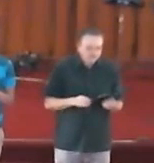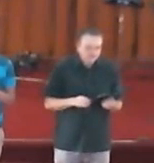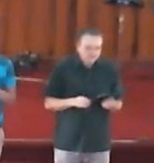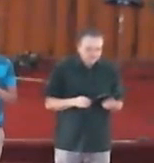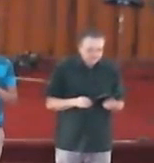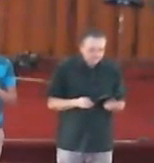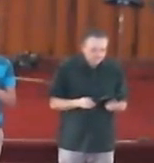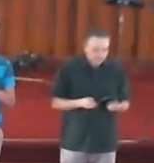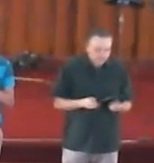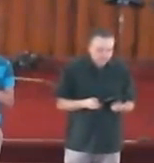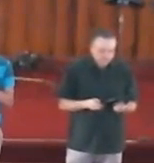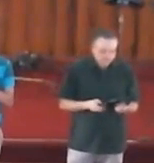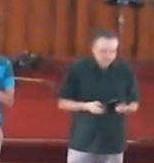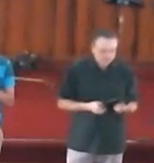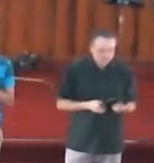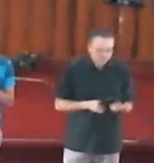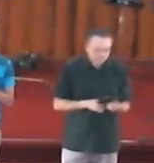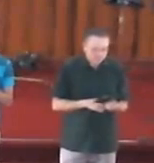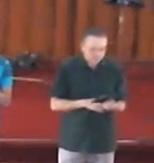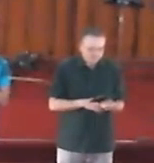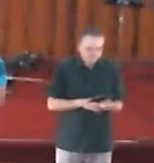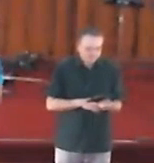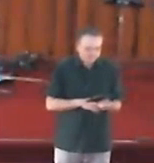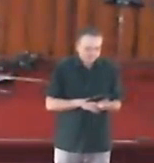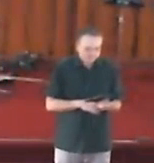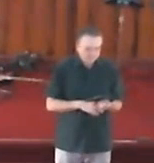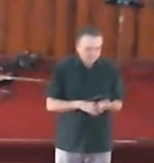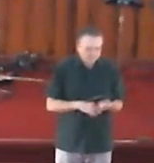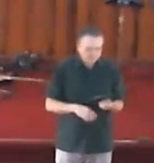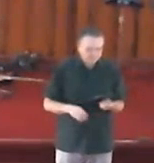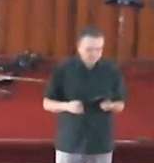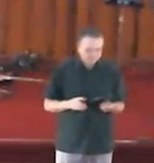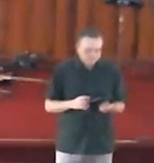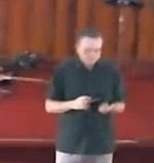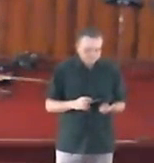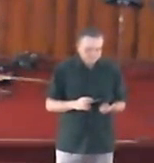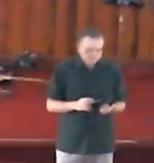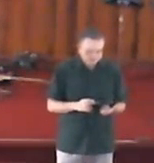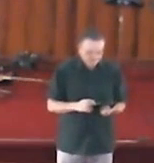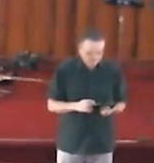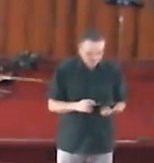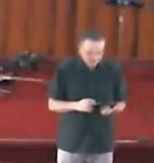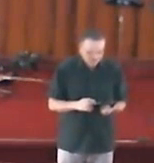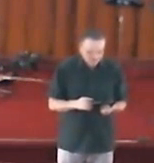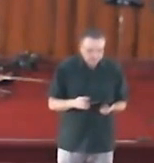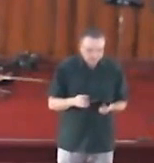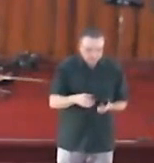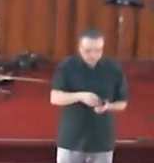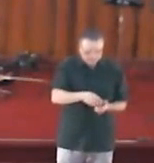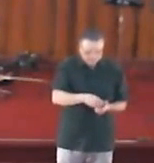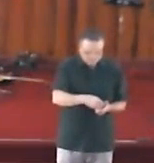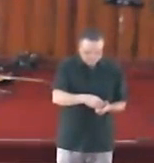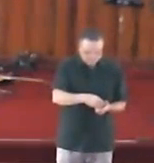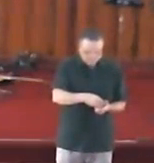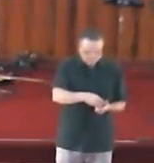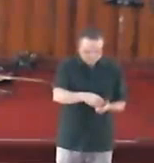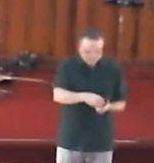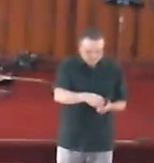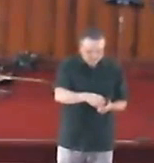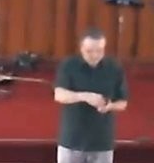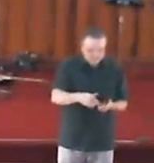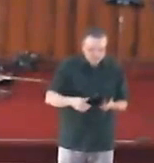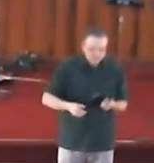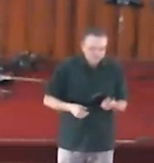posaron sobre cada uno de ellos. They saw what seemed to be tongues of fire that separated and came to rest on each of